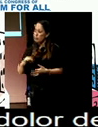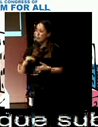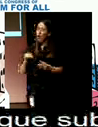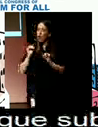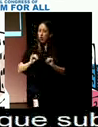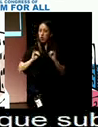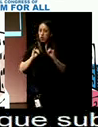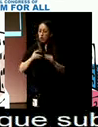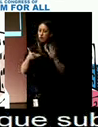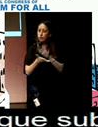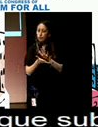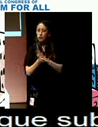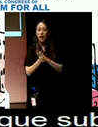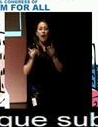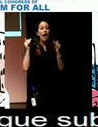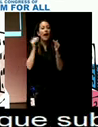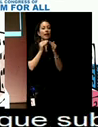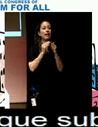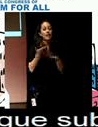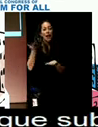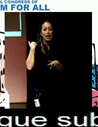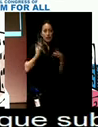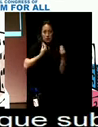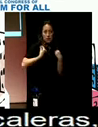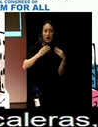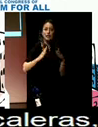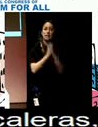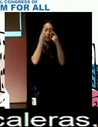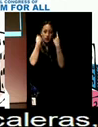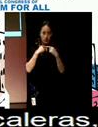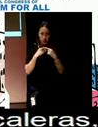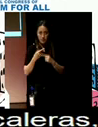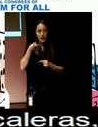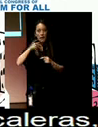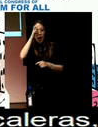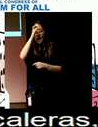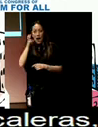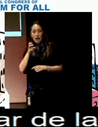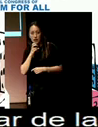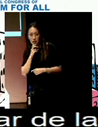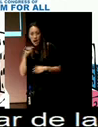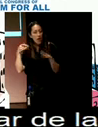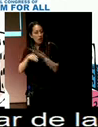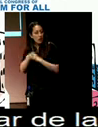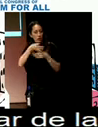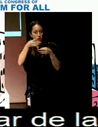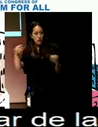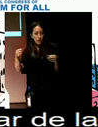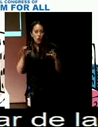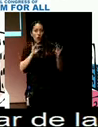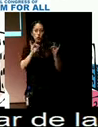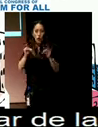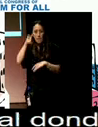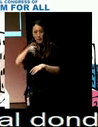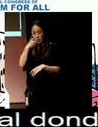accessible to everybody. The cathedral, where there is an access ramp, a tiflological mock-up